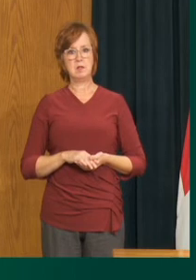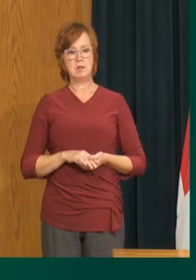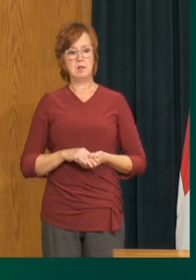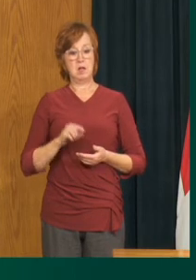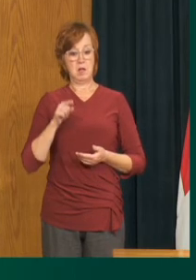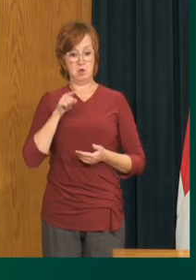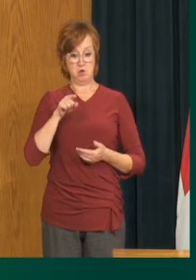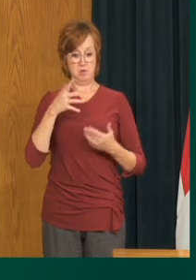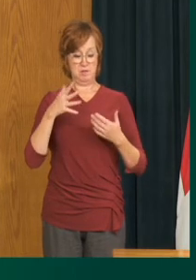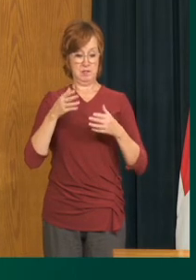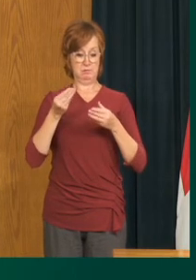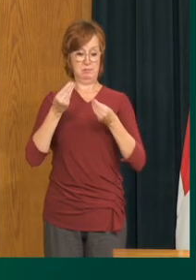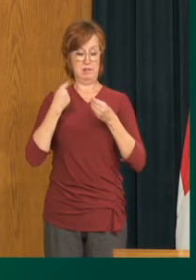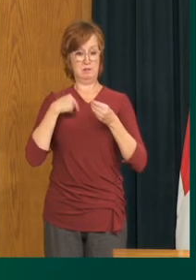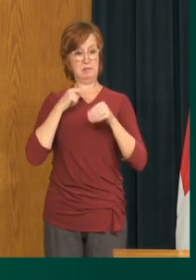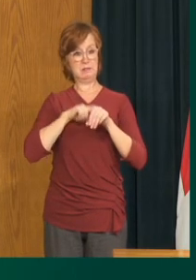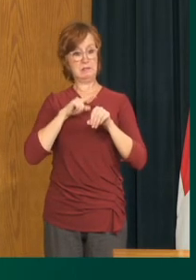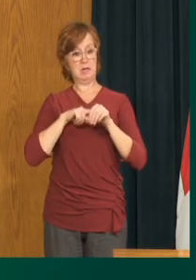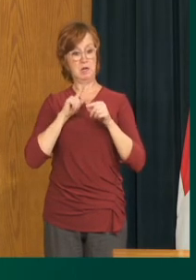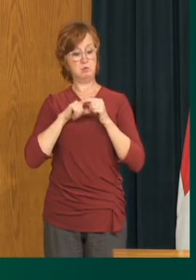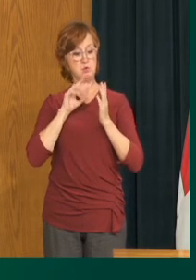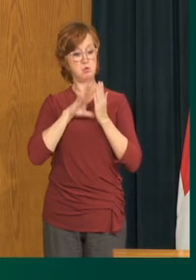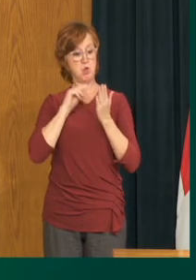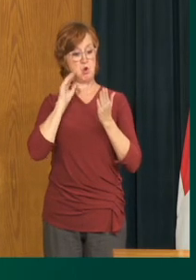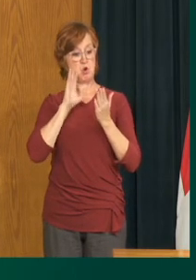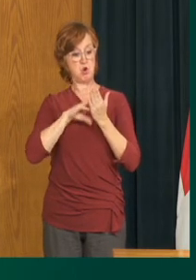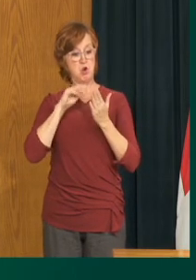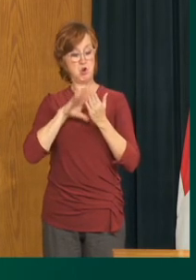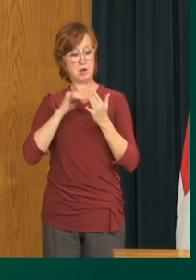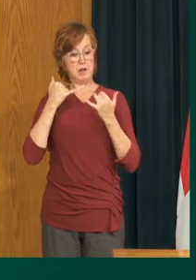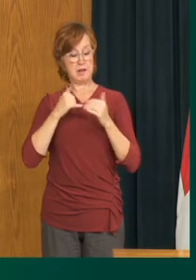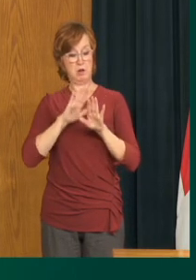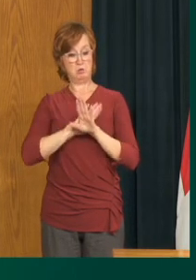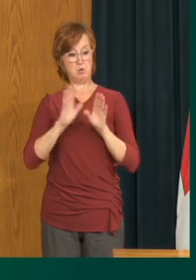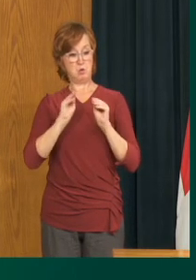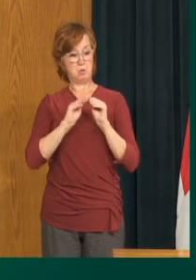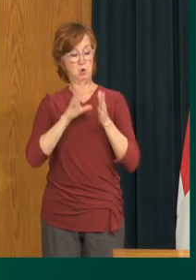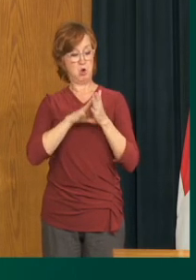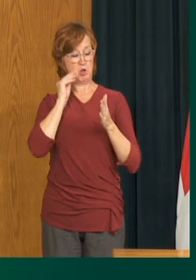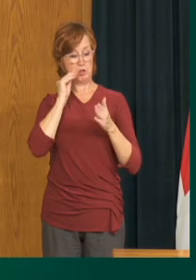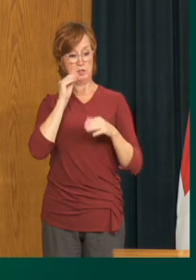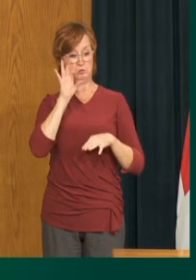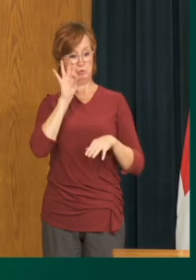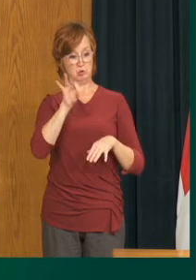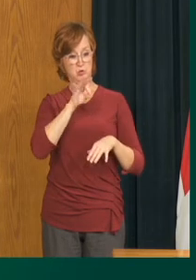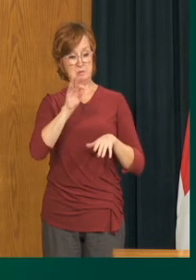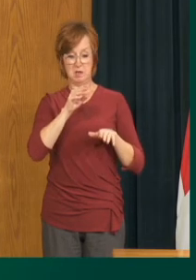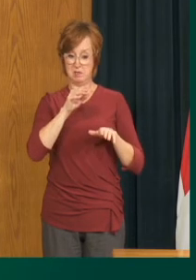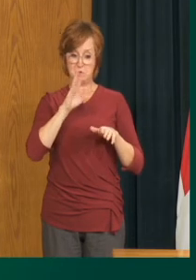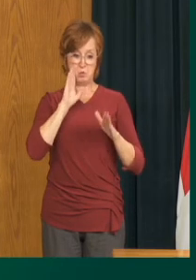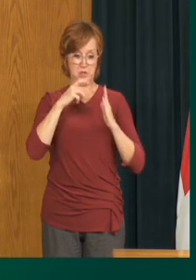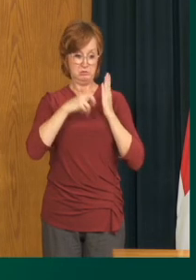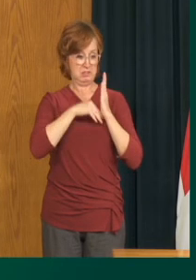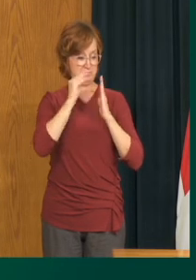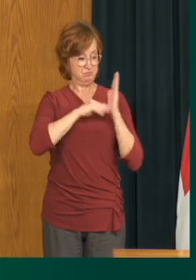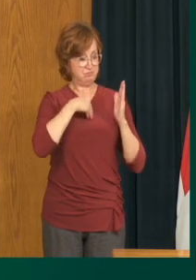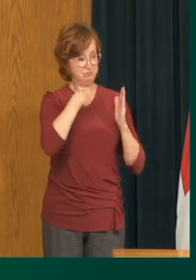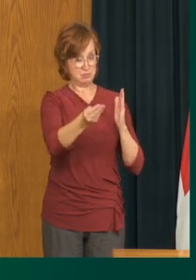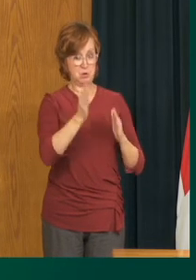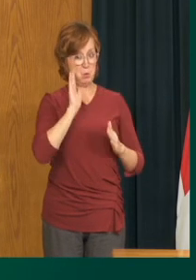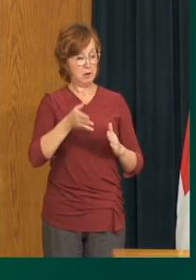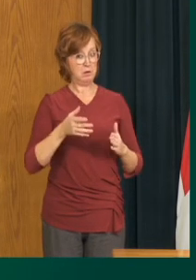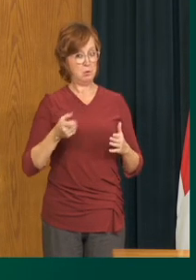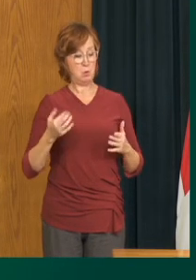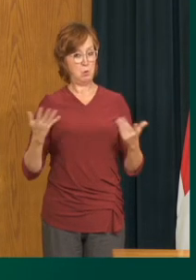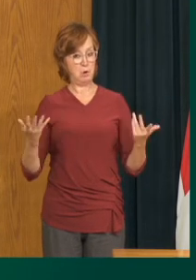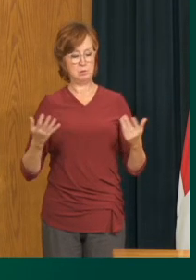Well, there is, Doctor, I'll let you comment on this as well, but there is a relevance, as you say, as we move indoors, as to all of a sudden, then not